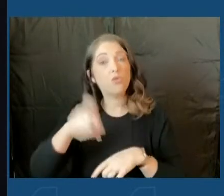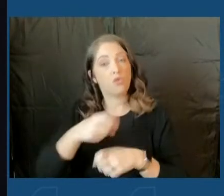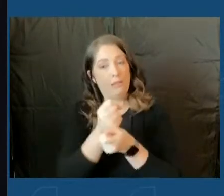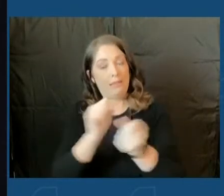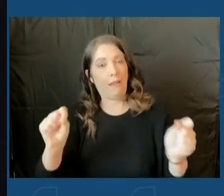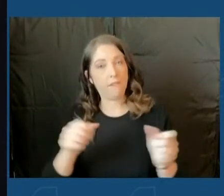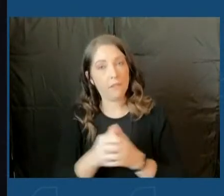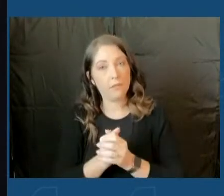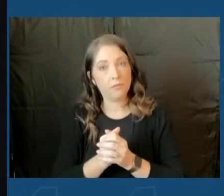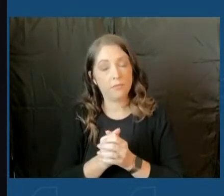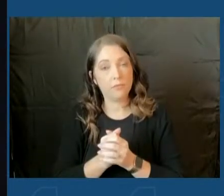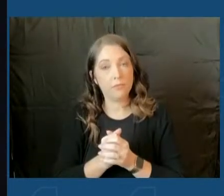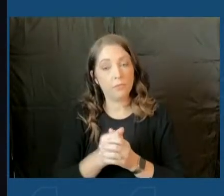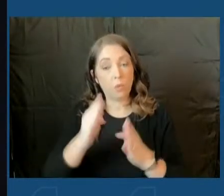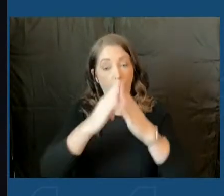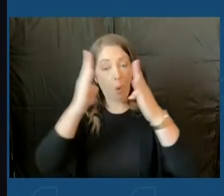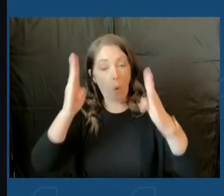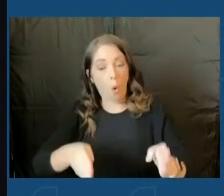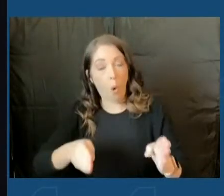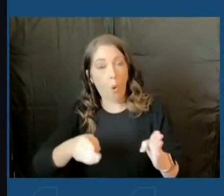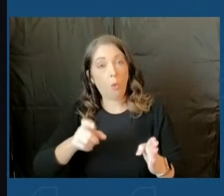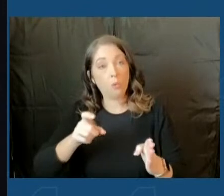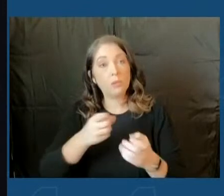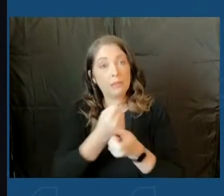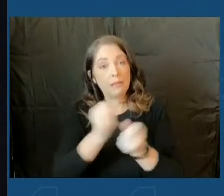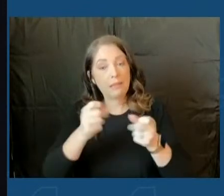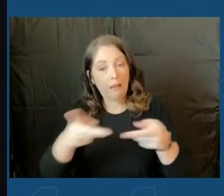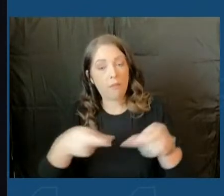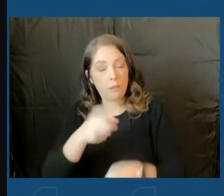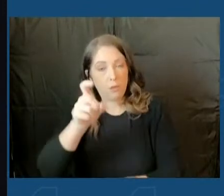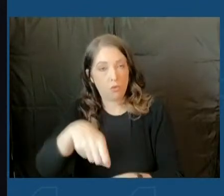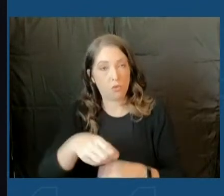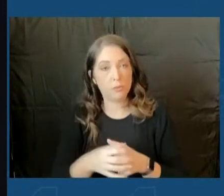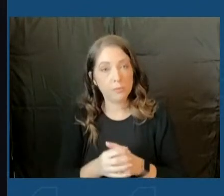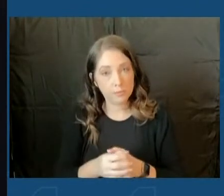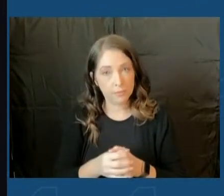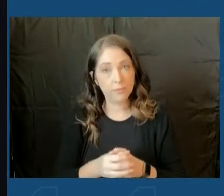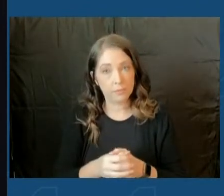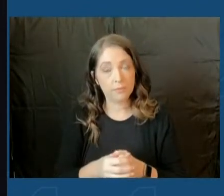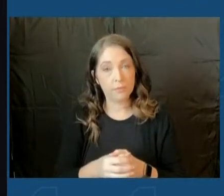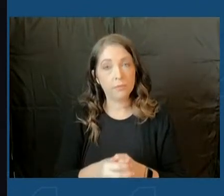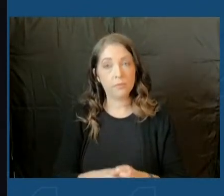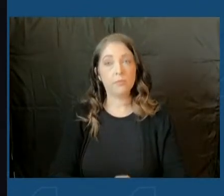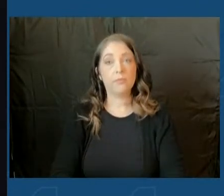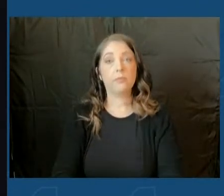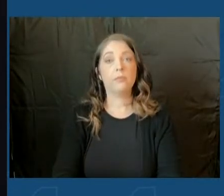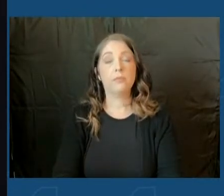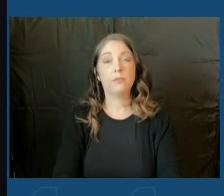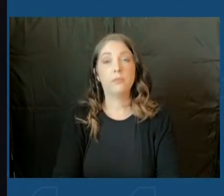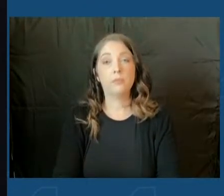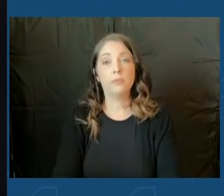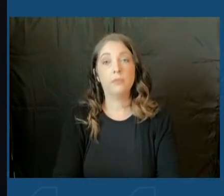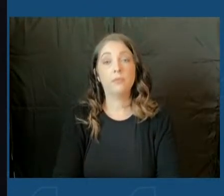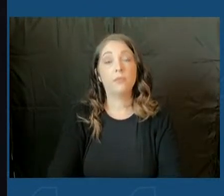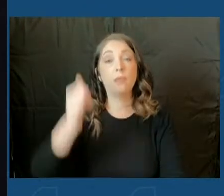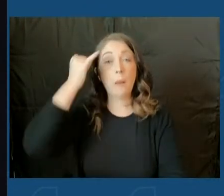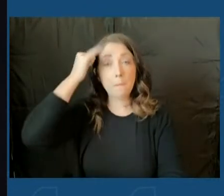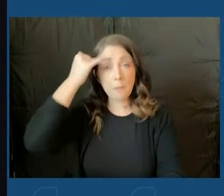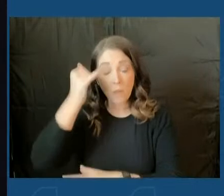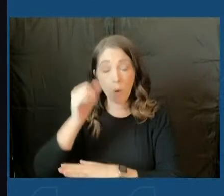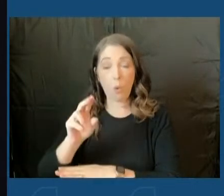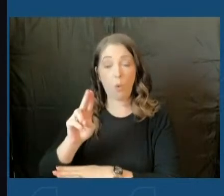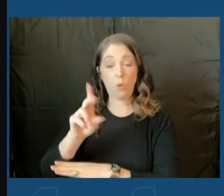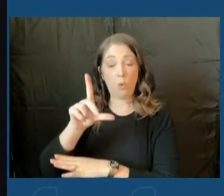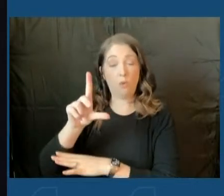And our homes should be a safe place. And after the horrific events in Buffalo and Uvalde, we know we